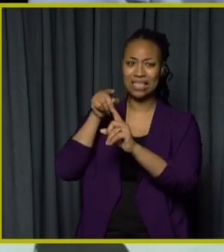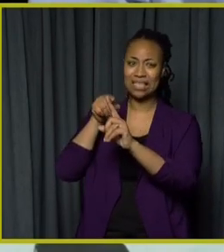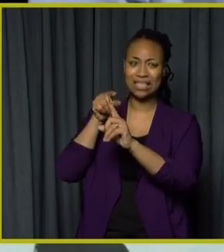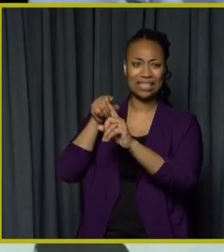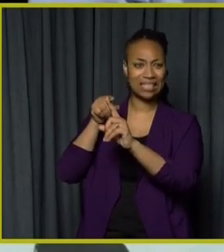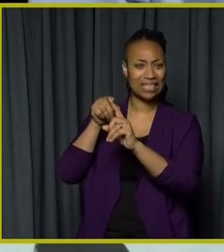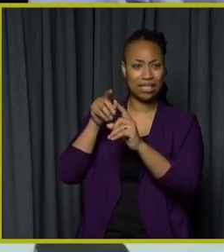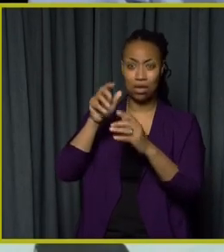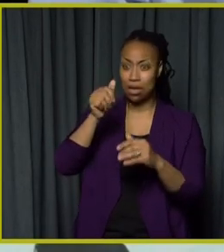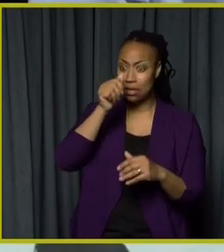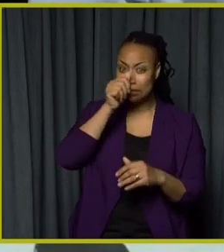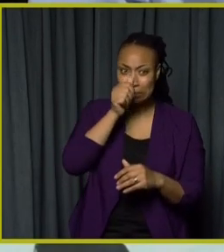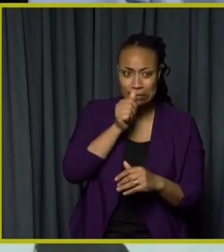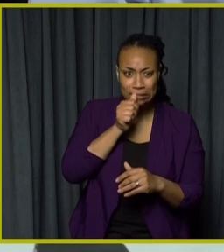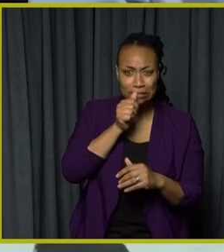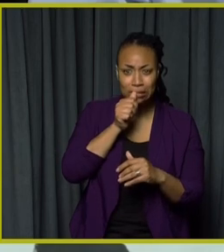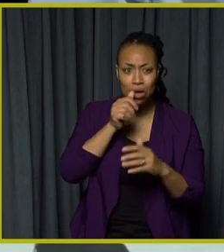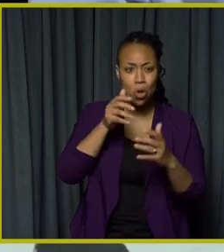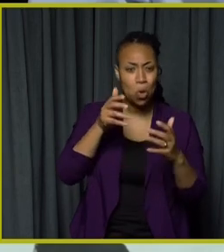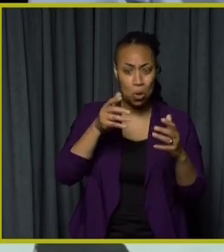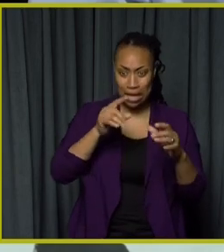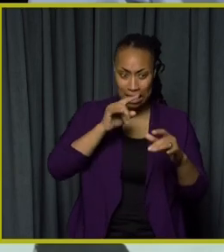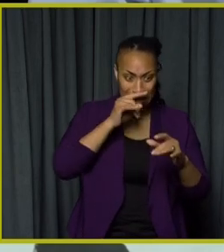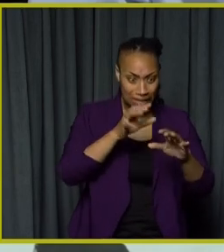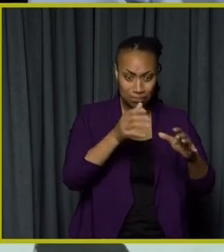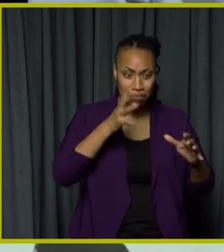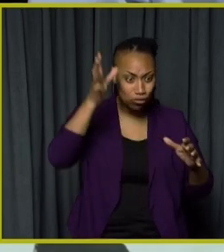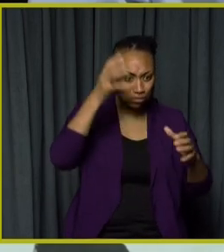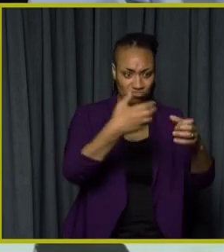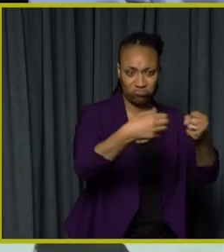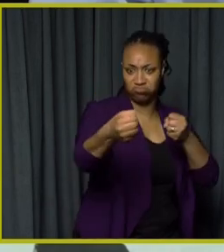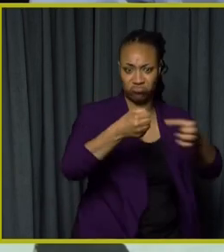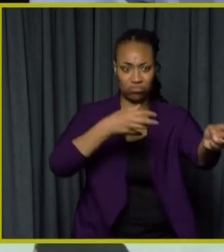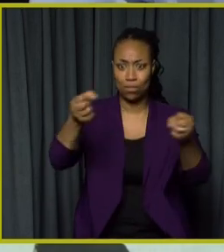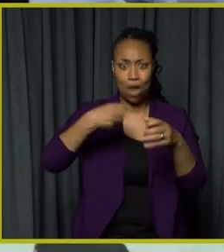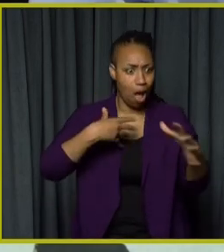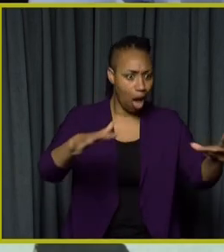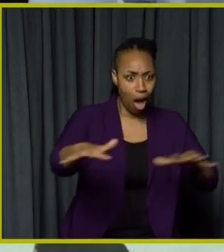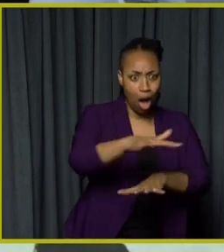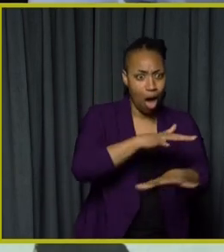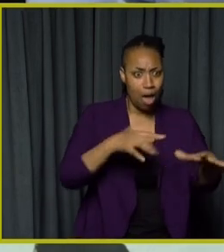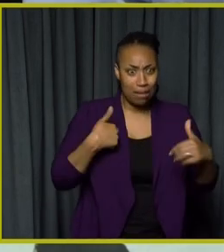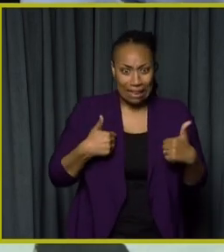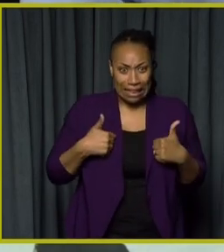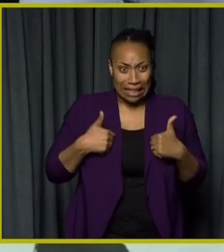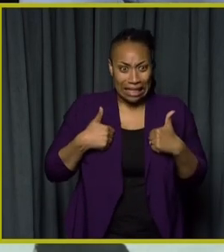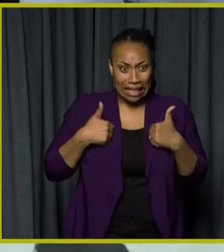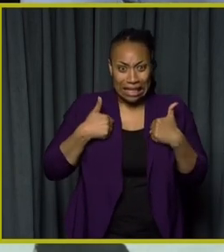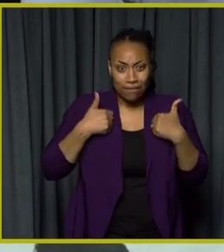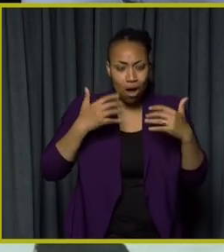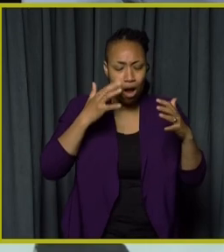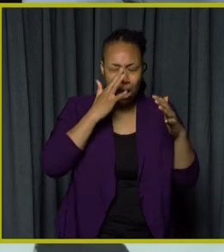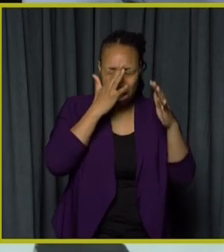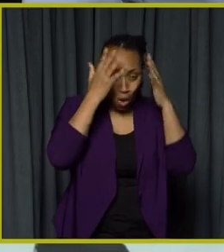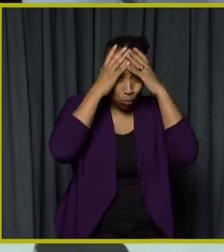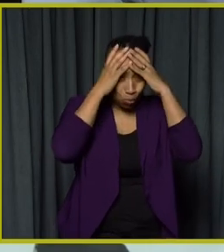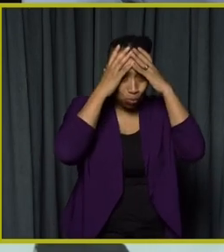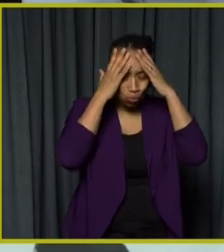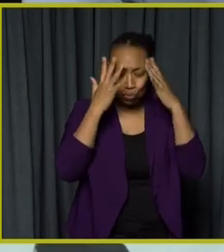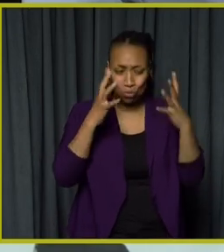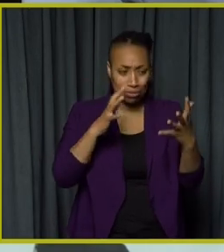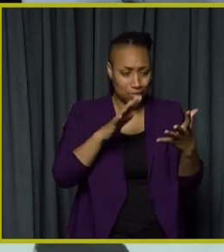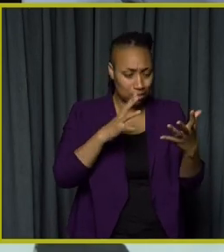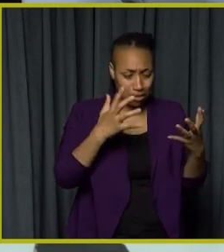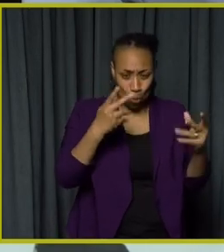children from their parents at the border, life has continued to only become more difficult for